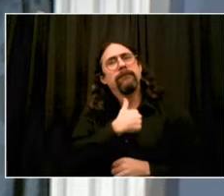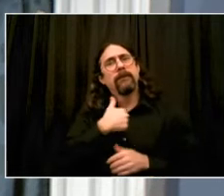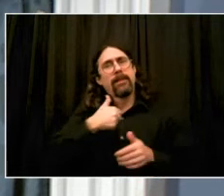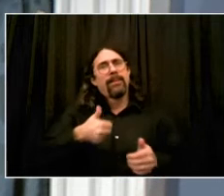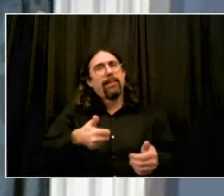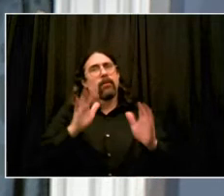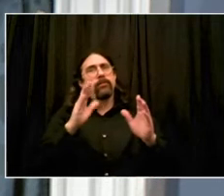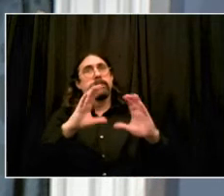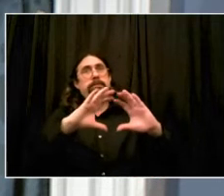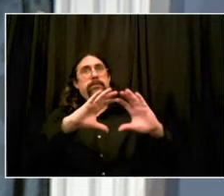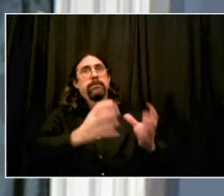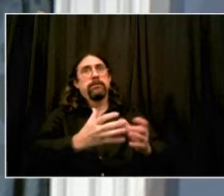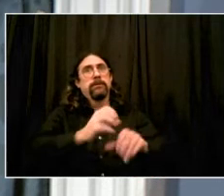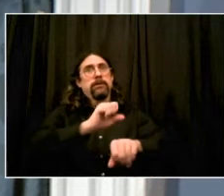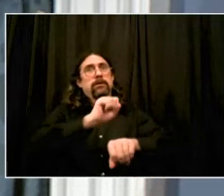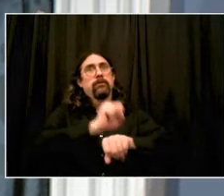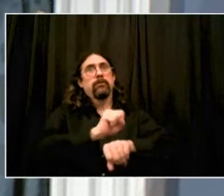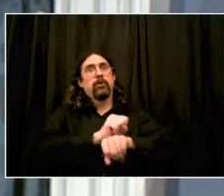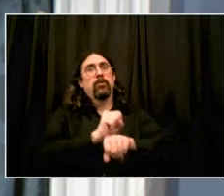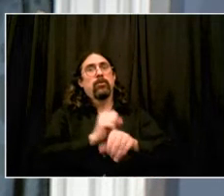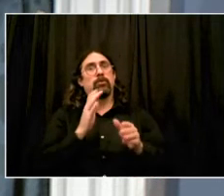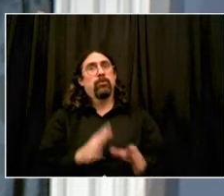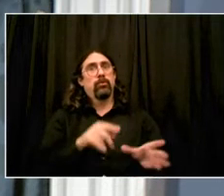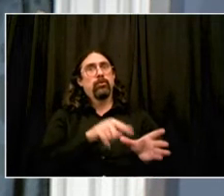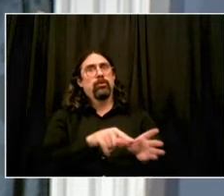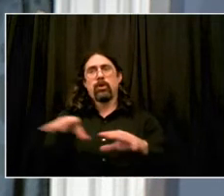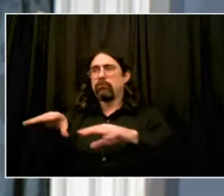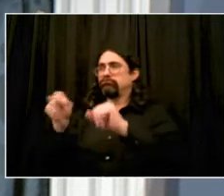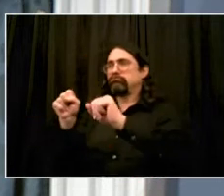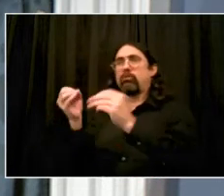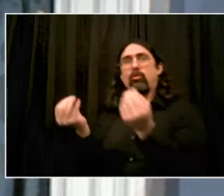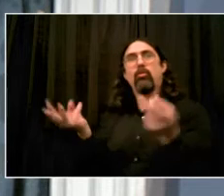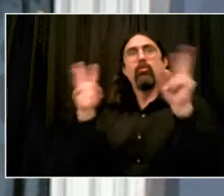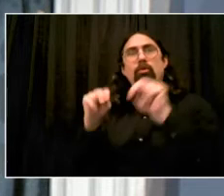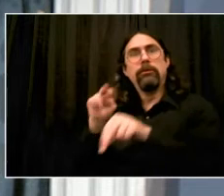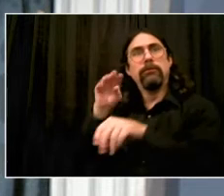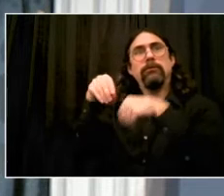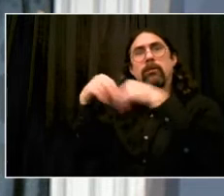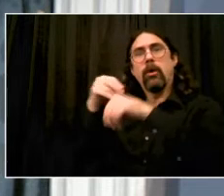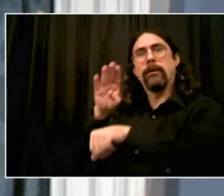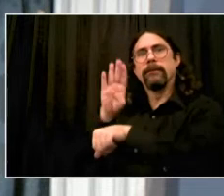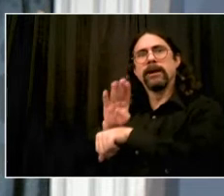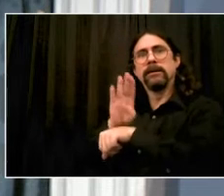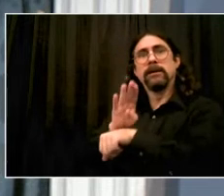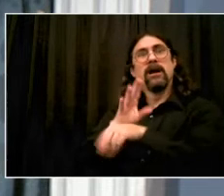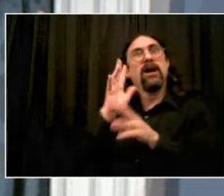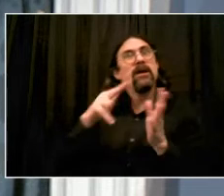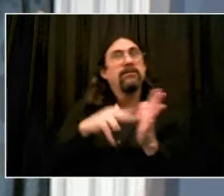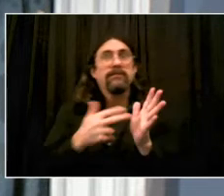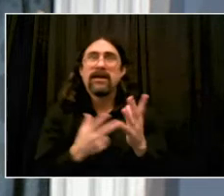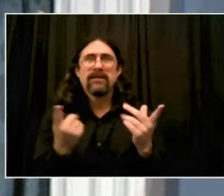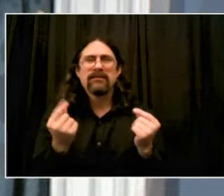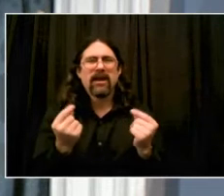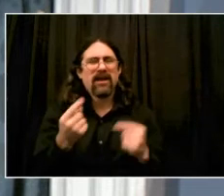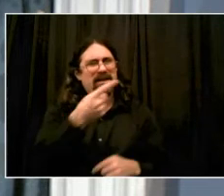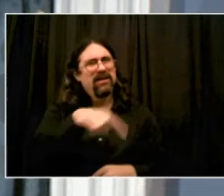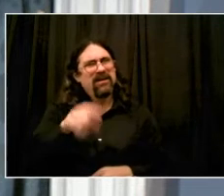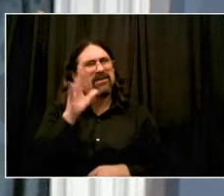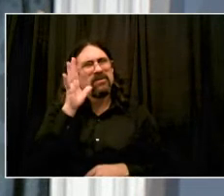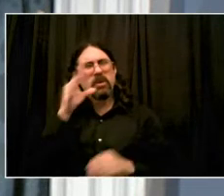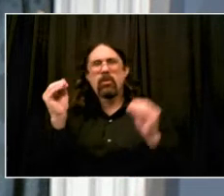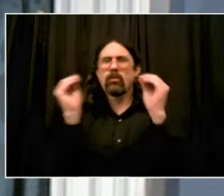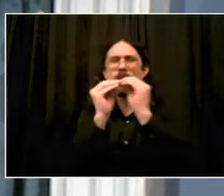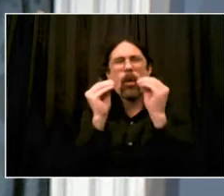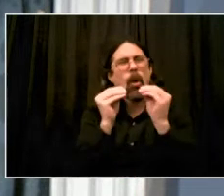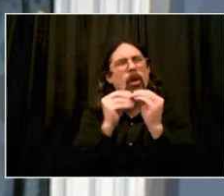we connect them with an organization that can help them work through their finances, help them figure out how to access capital, go over